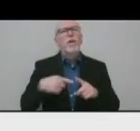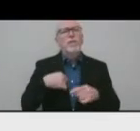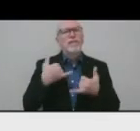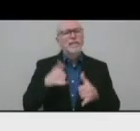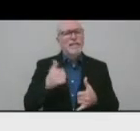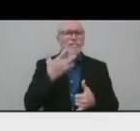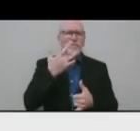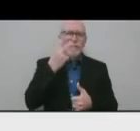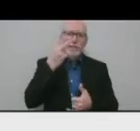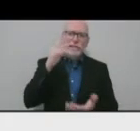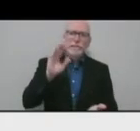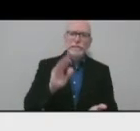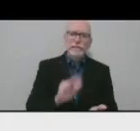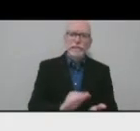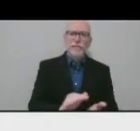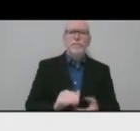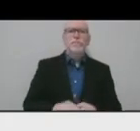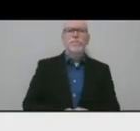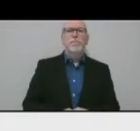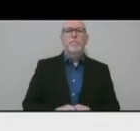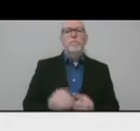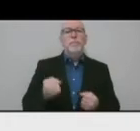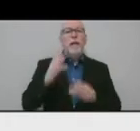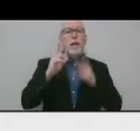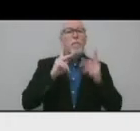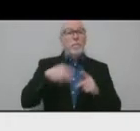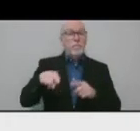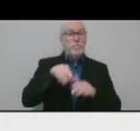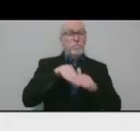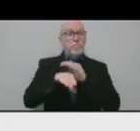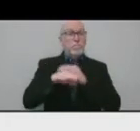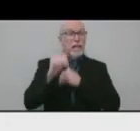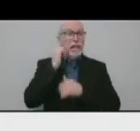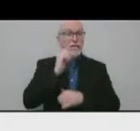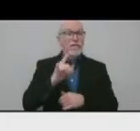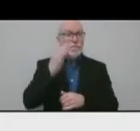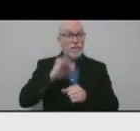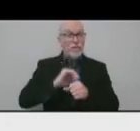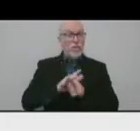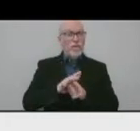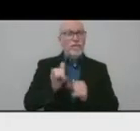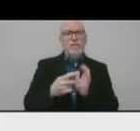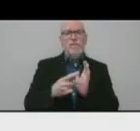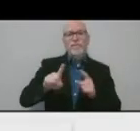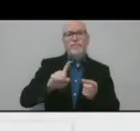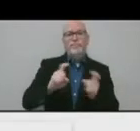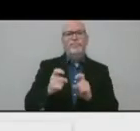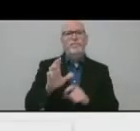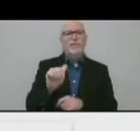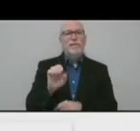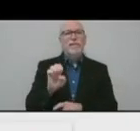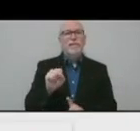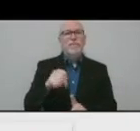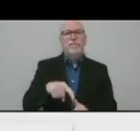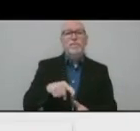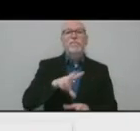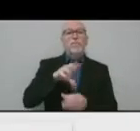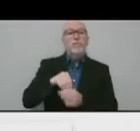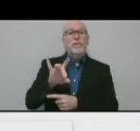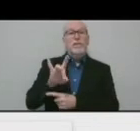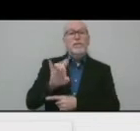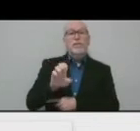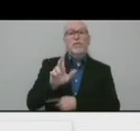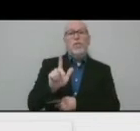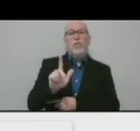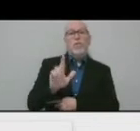people hospitalized has increased by 50%, and the number of daily admissions has doubled since late March. Additionally,